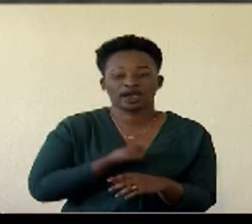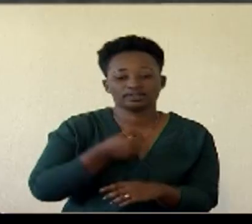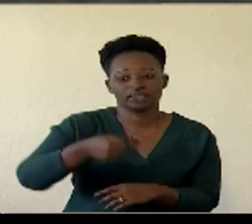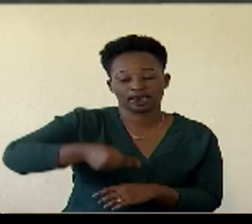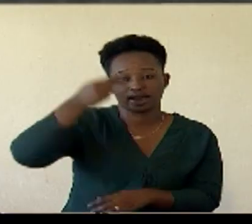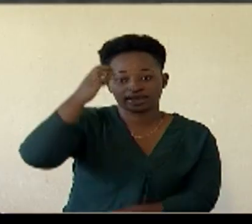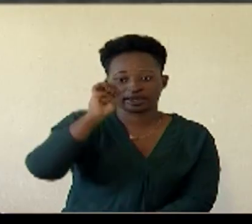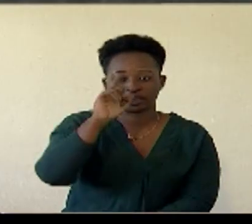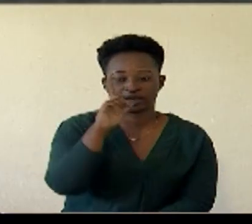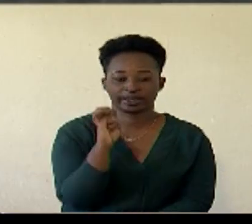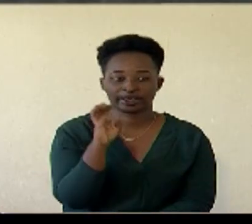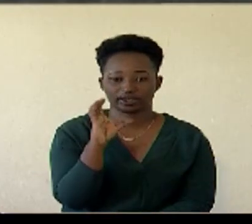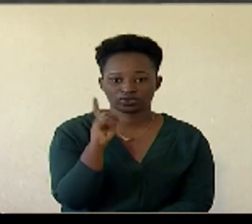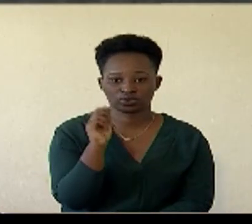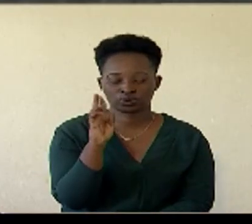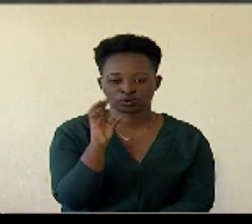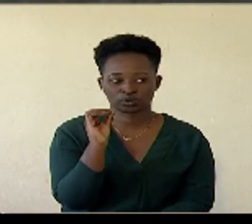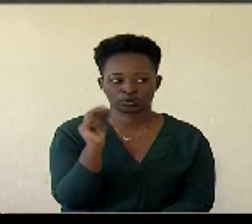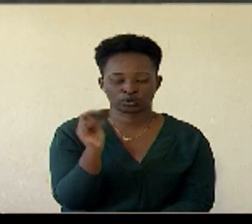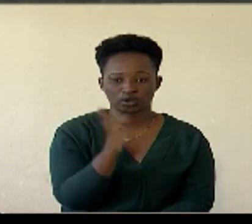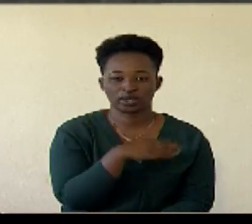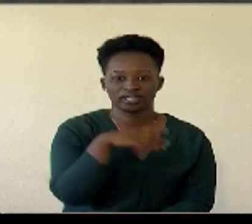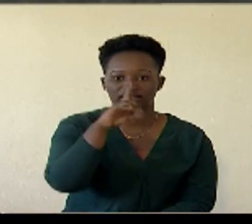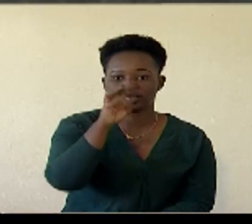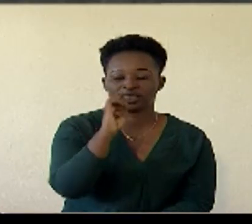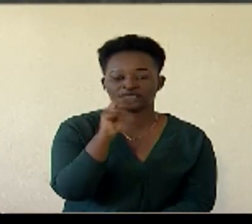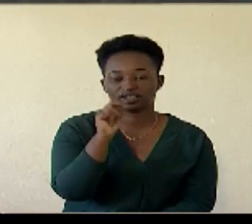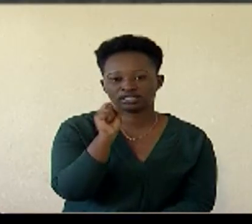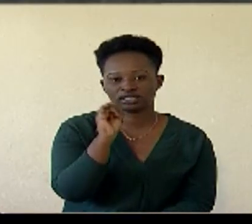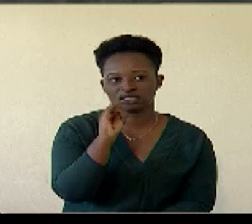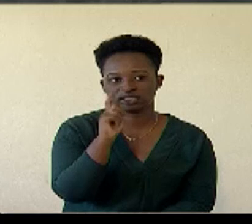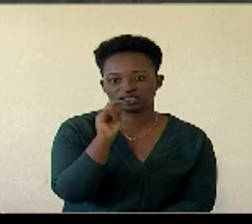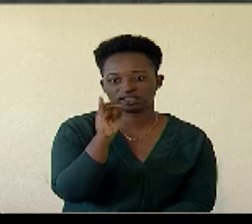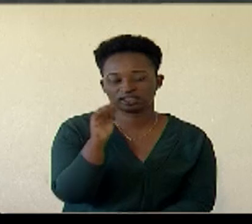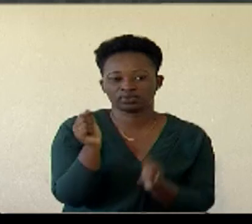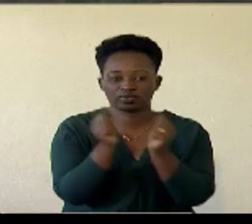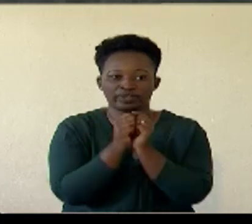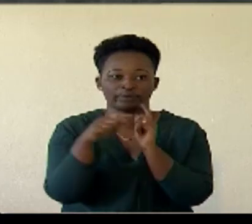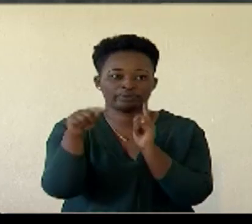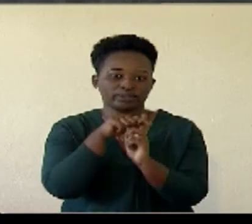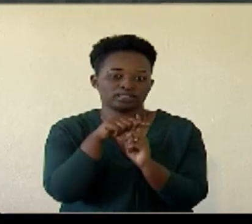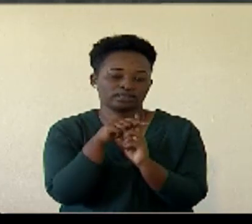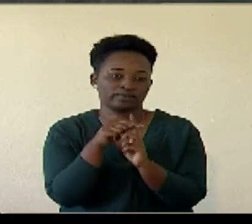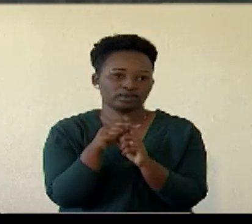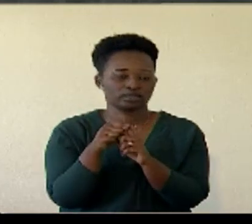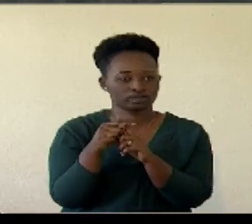will attack that sulfur with a positive charge. And therefore, this will form